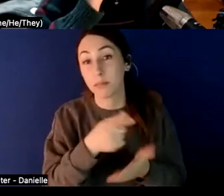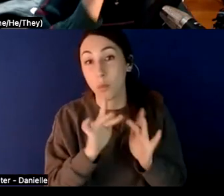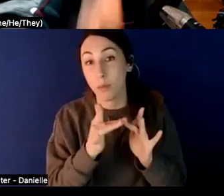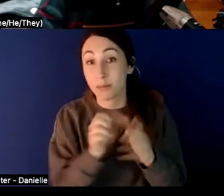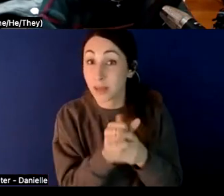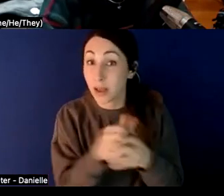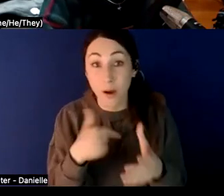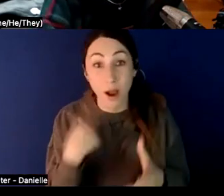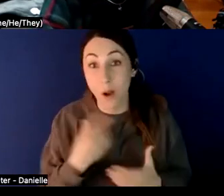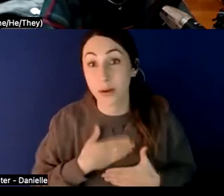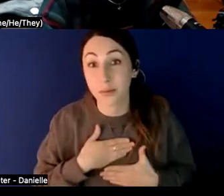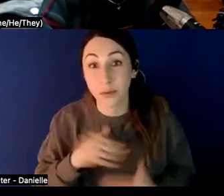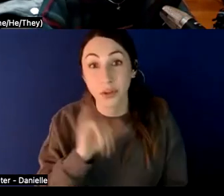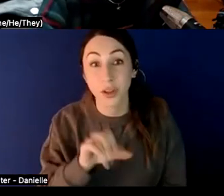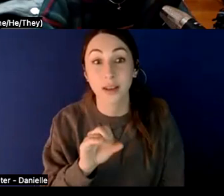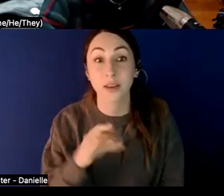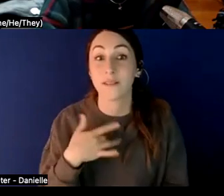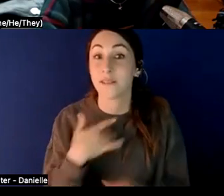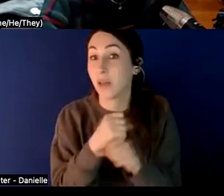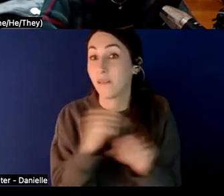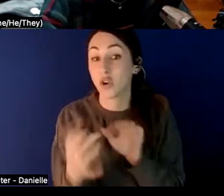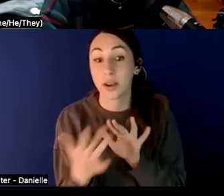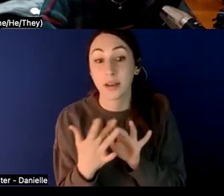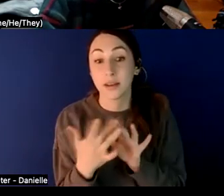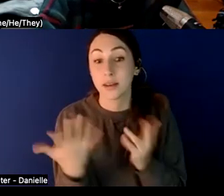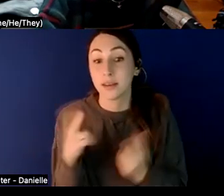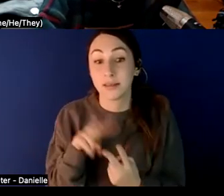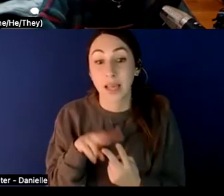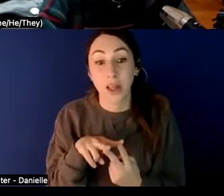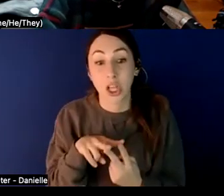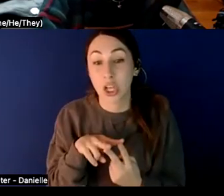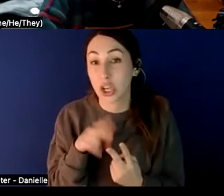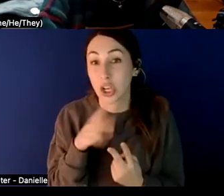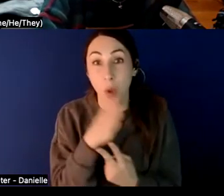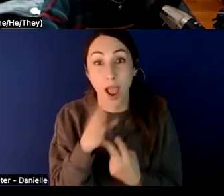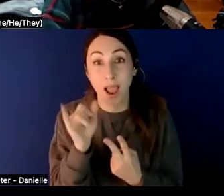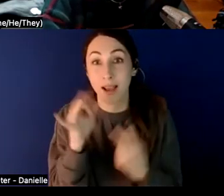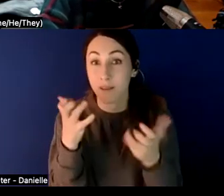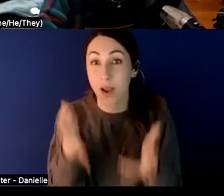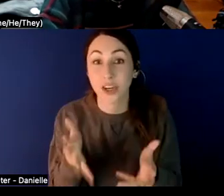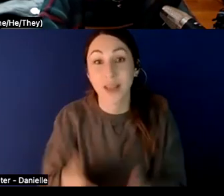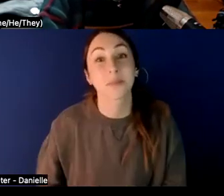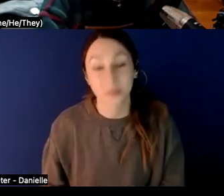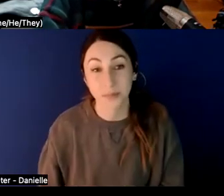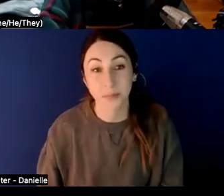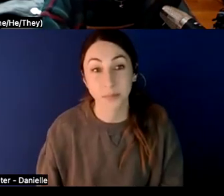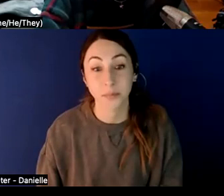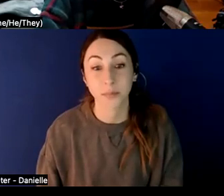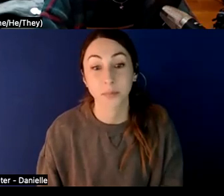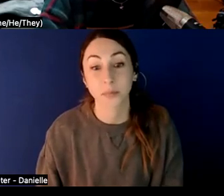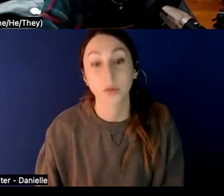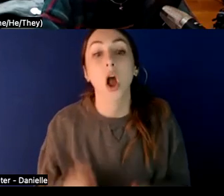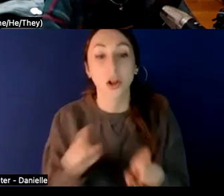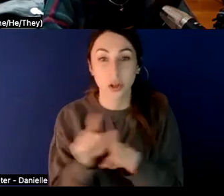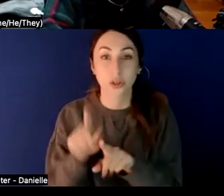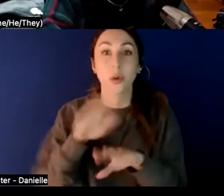So yeah, please feel free to get in touch with me via either of those means if you would like to chat. We also are on